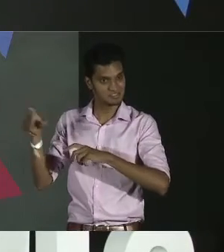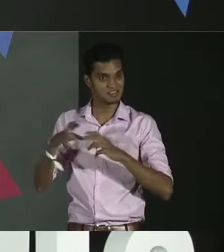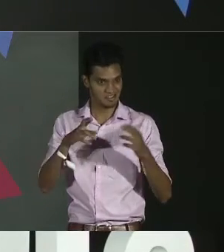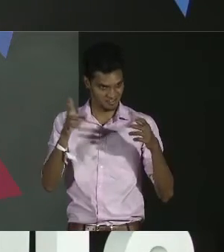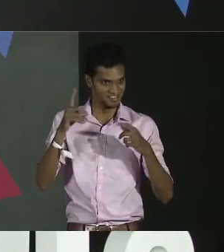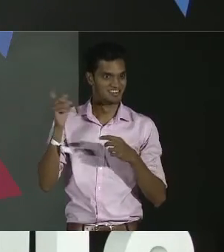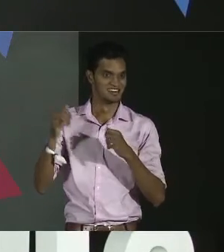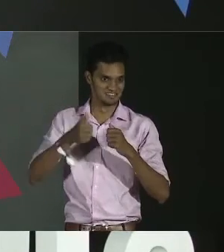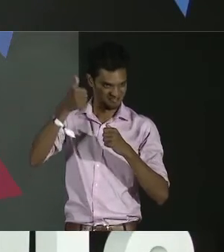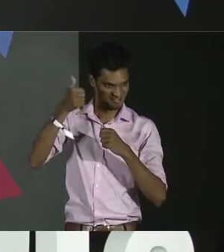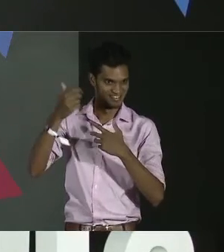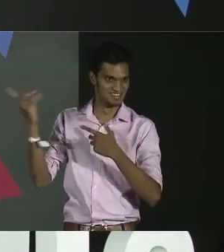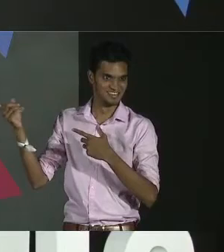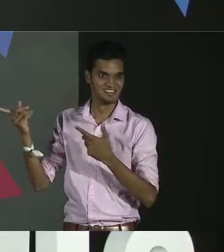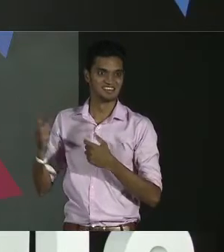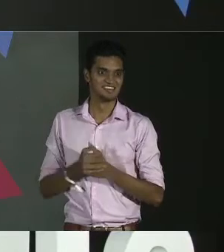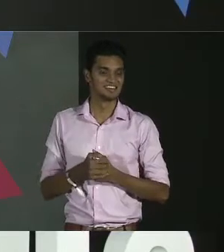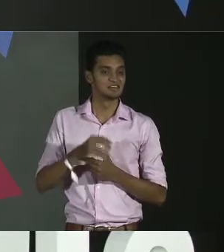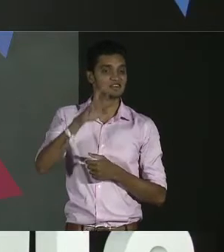proud Paralympian.